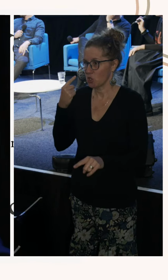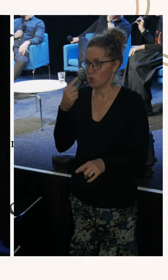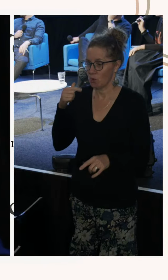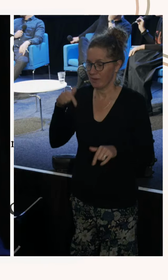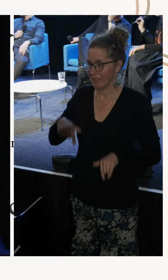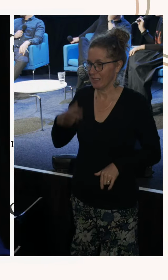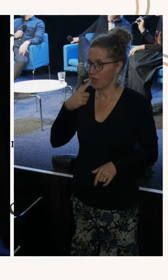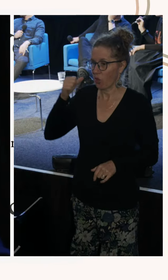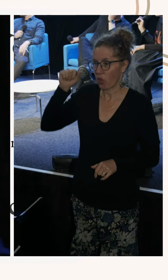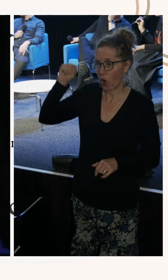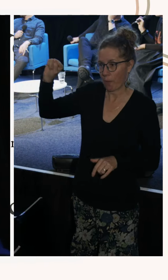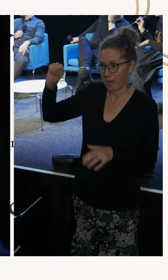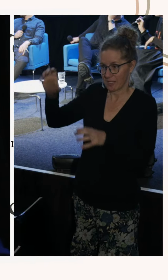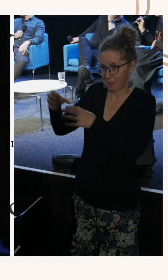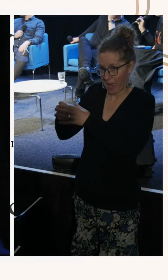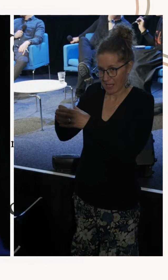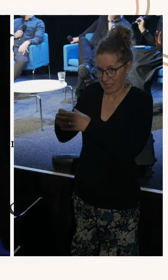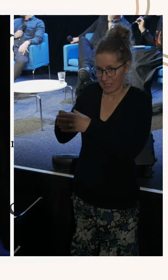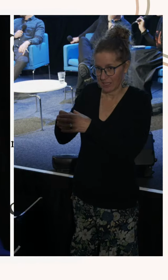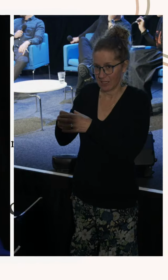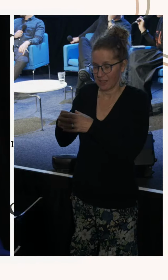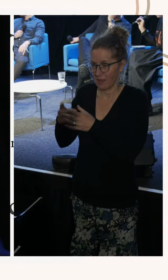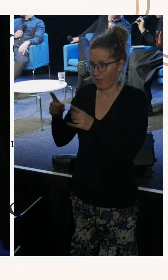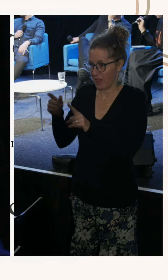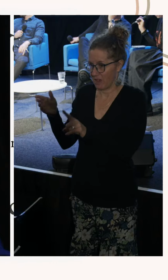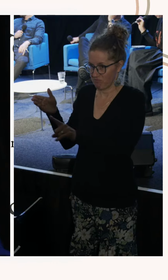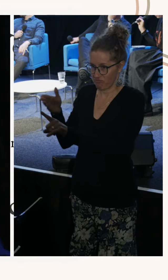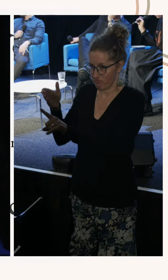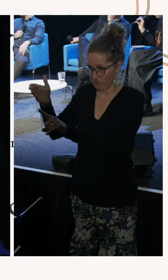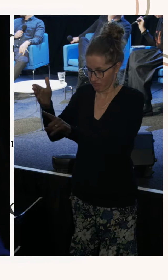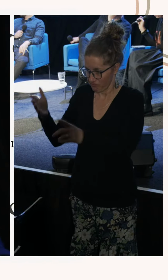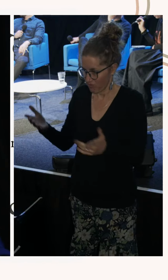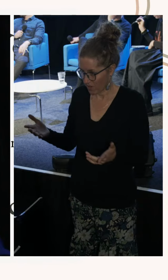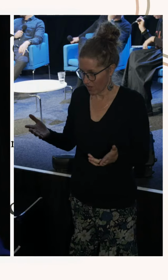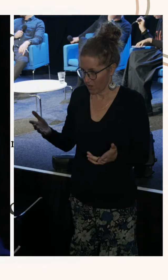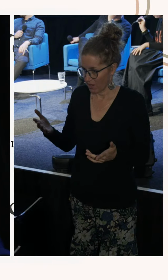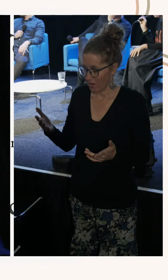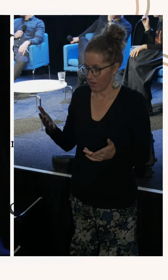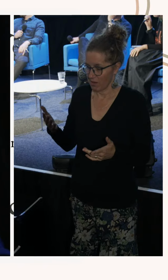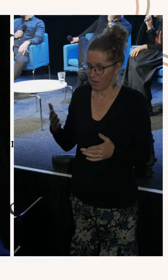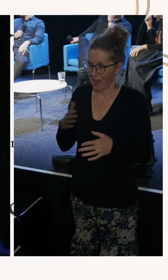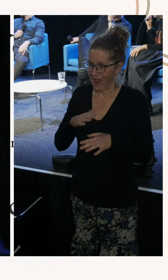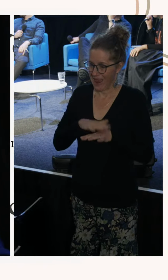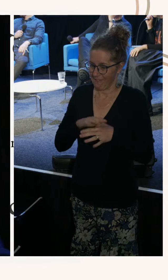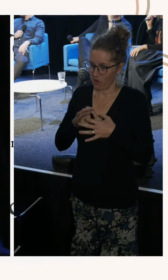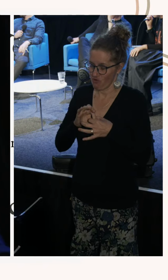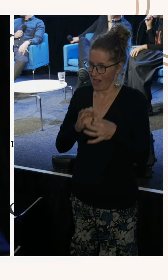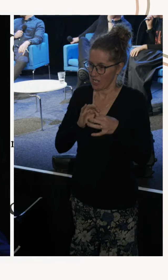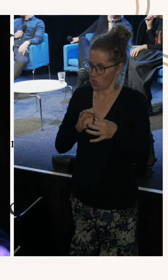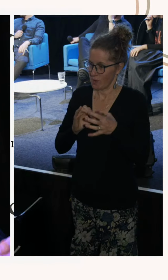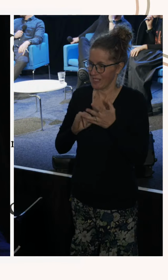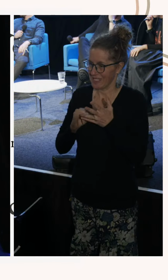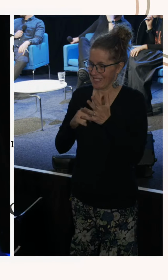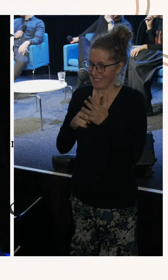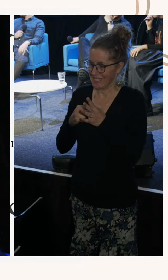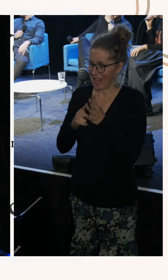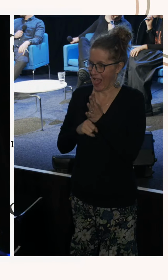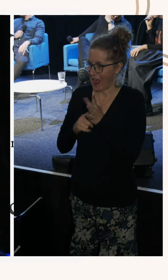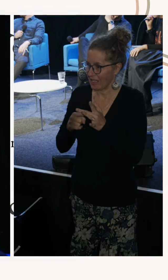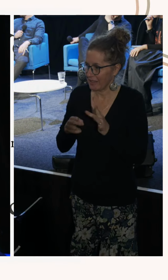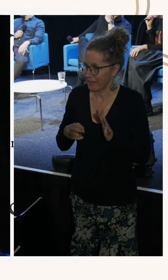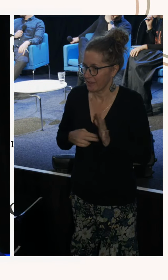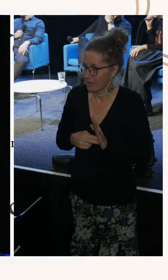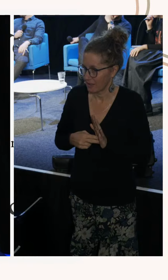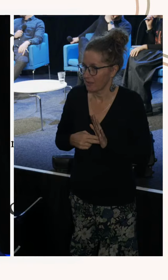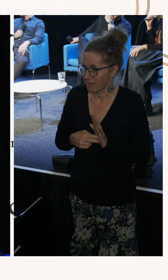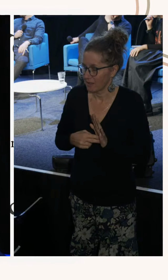and the trajectory of the Communist Party. You know, the left's relationship to Stalinism and what that meant, both